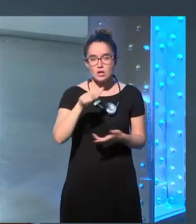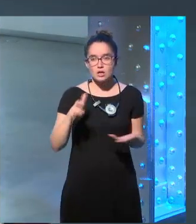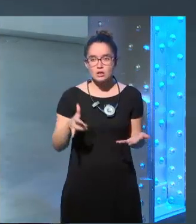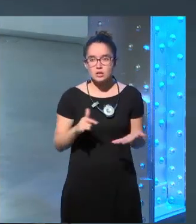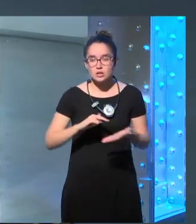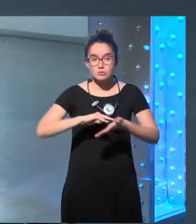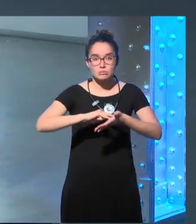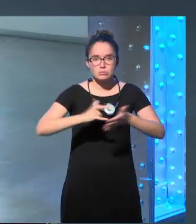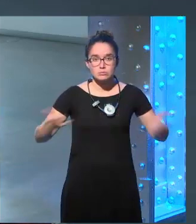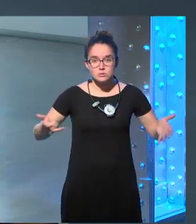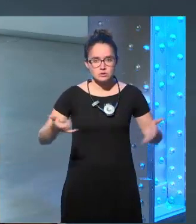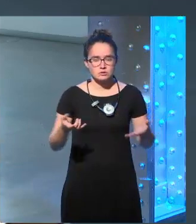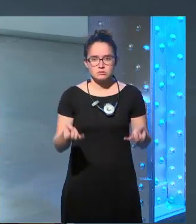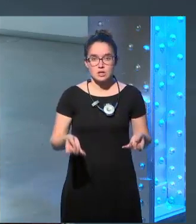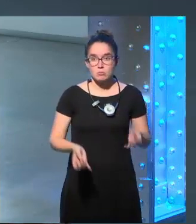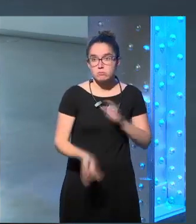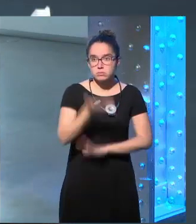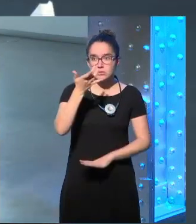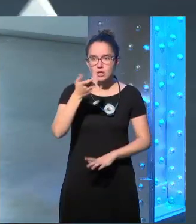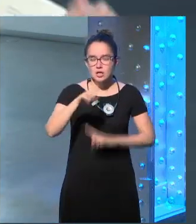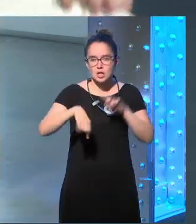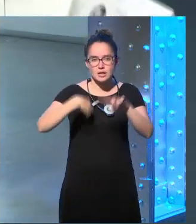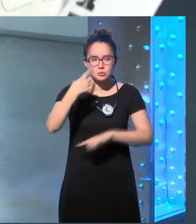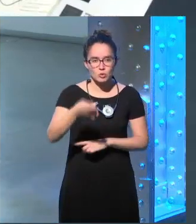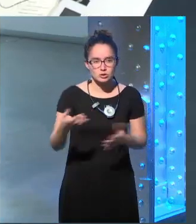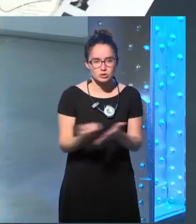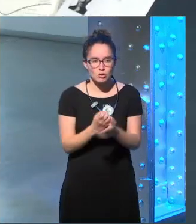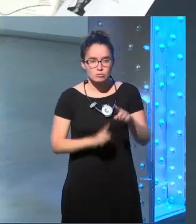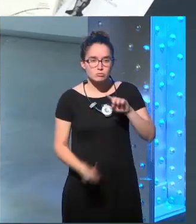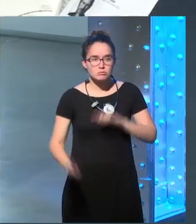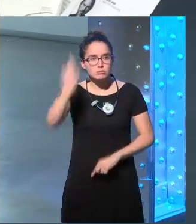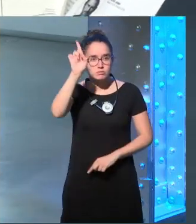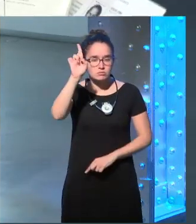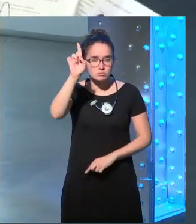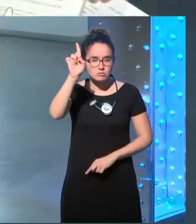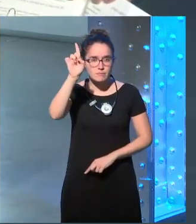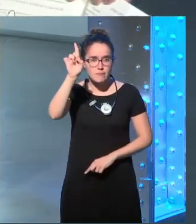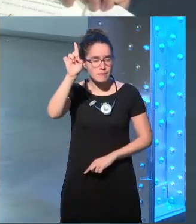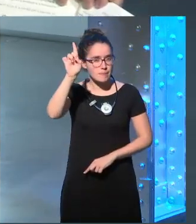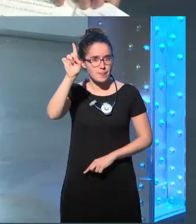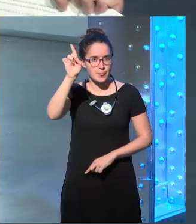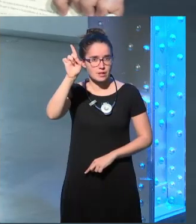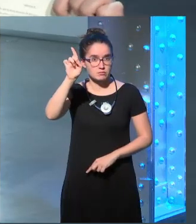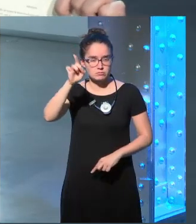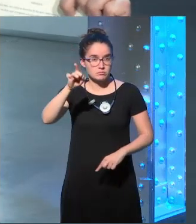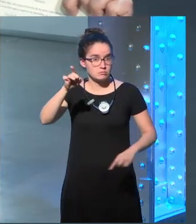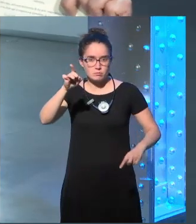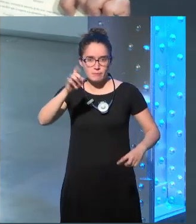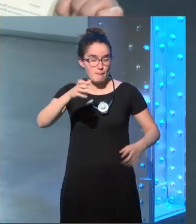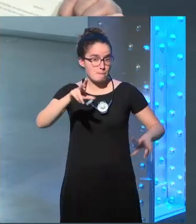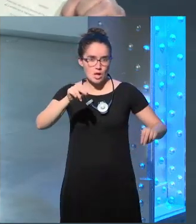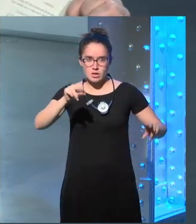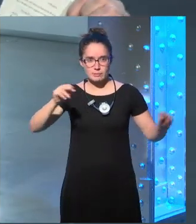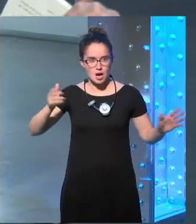about, there's a peak, there's a technology trigger, and then after that it reaches a peak